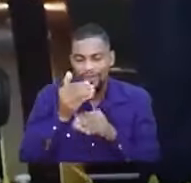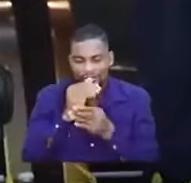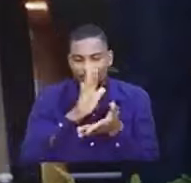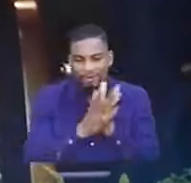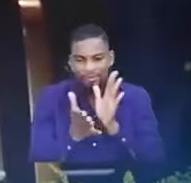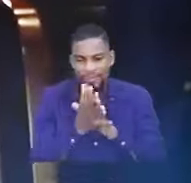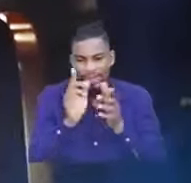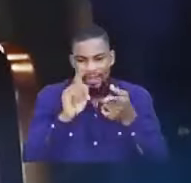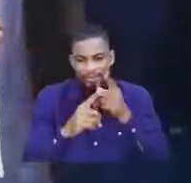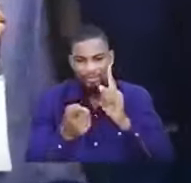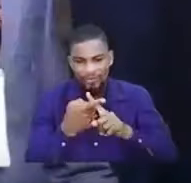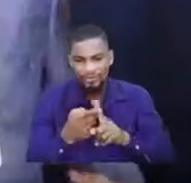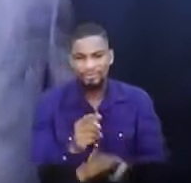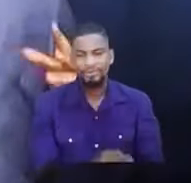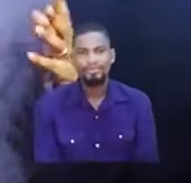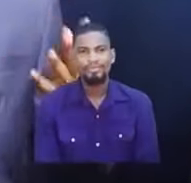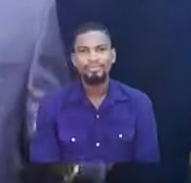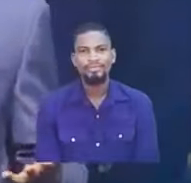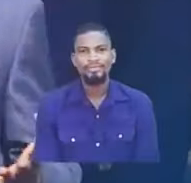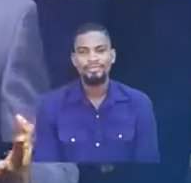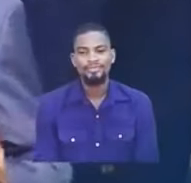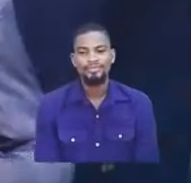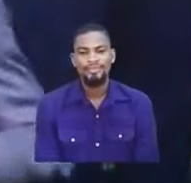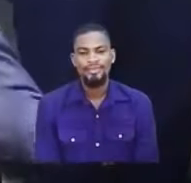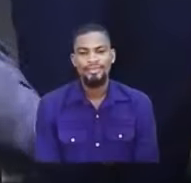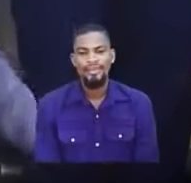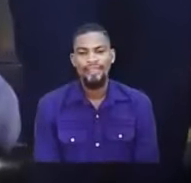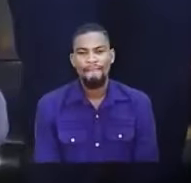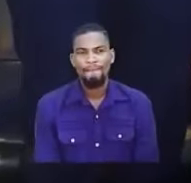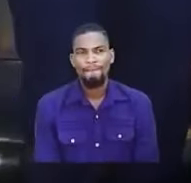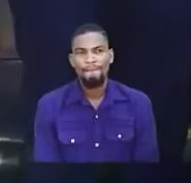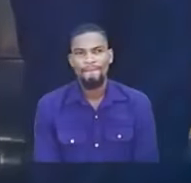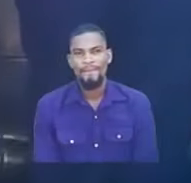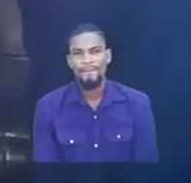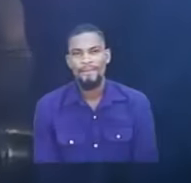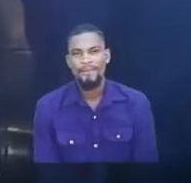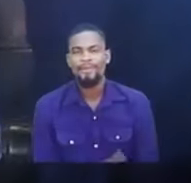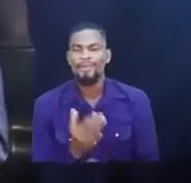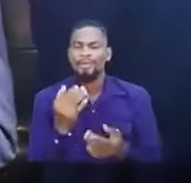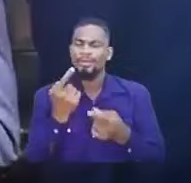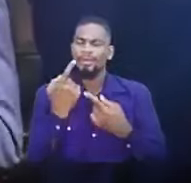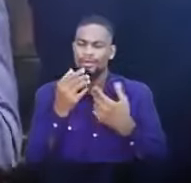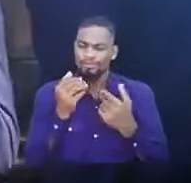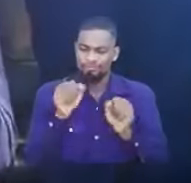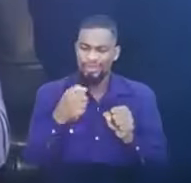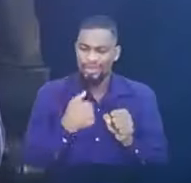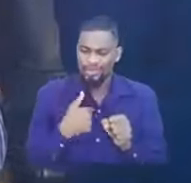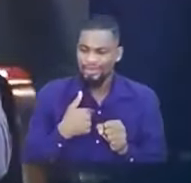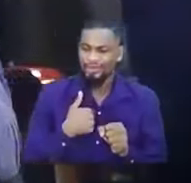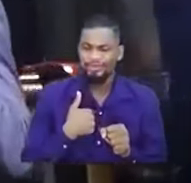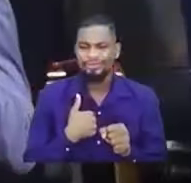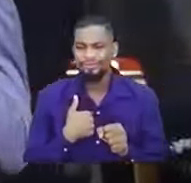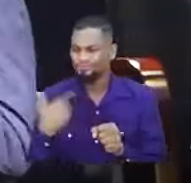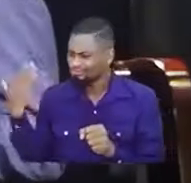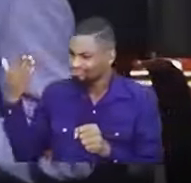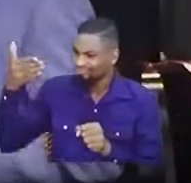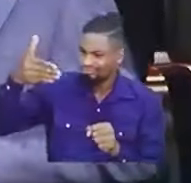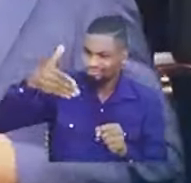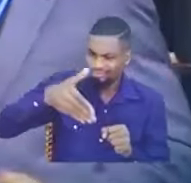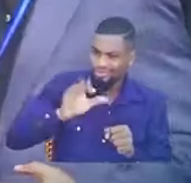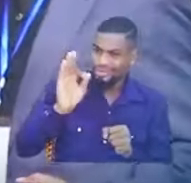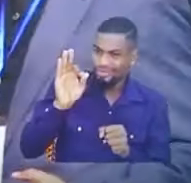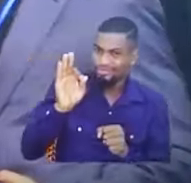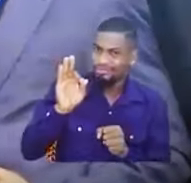friends. Because you can have some other people who have come into the pastoral ministry and their focus is